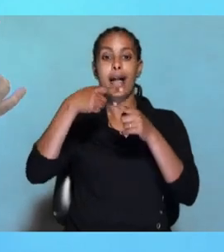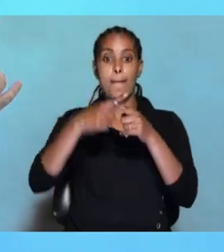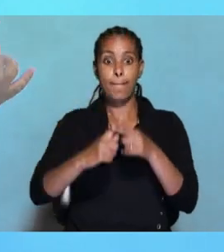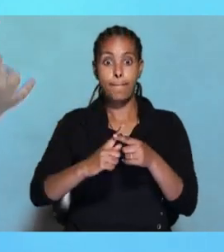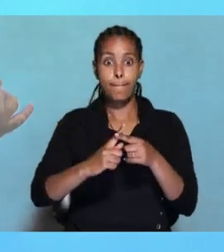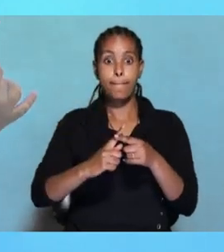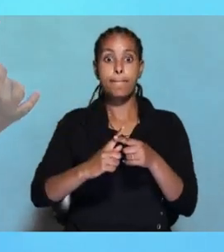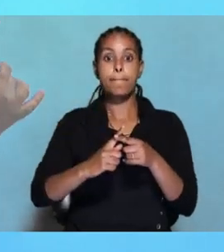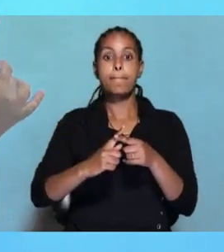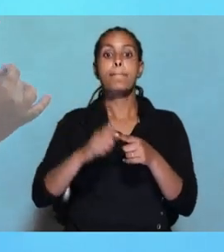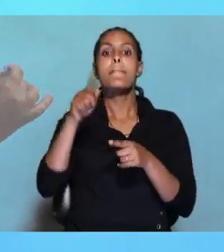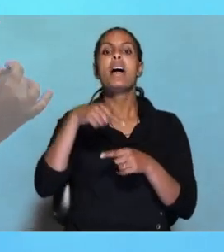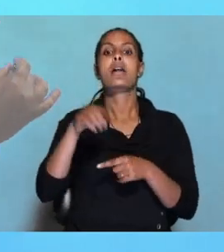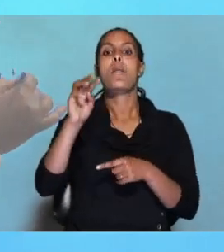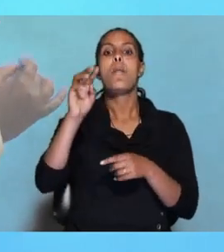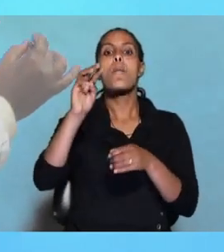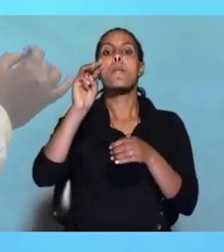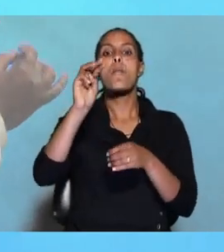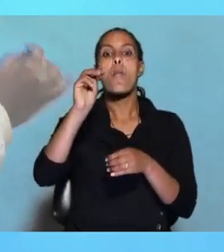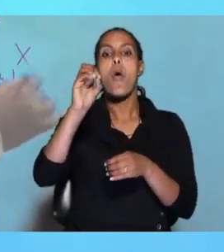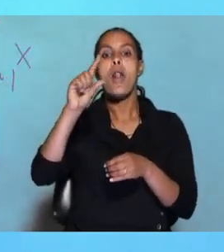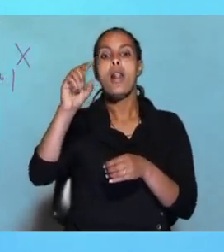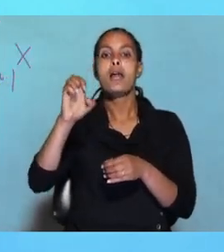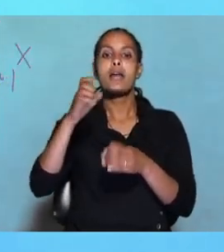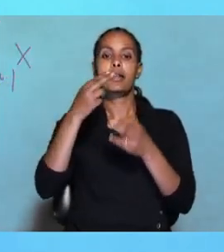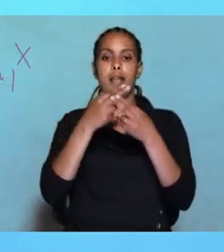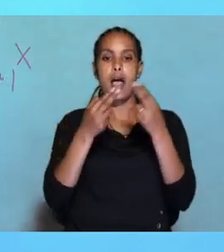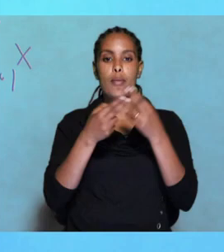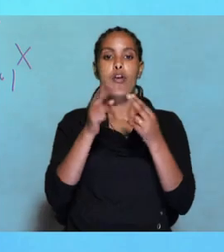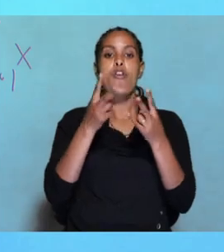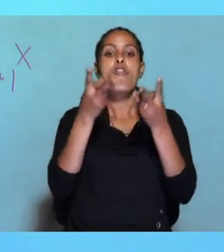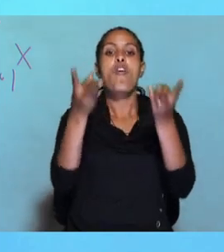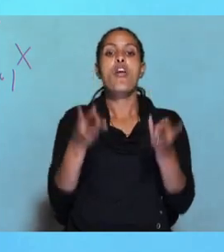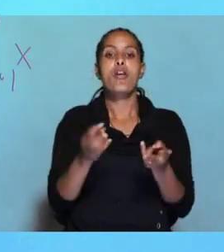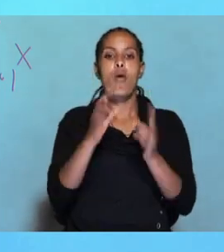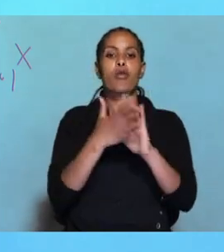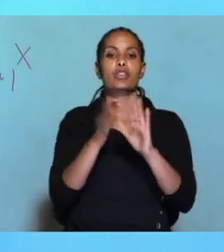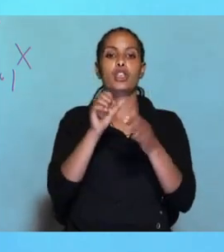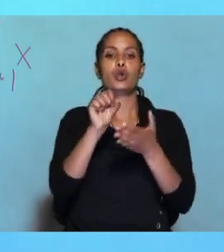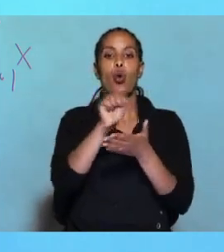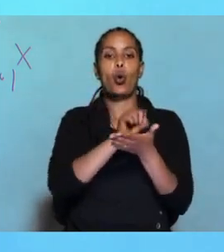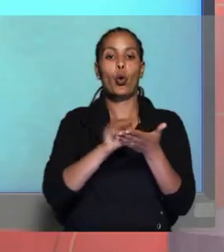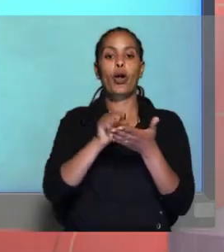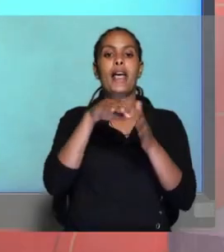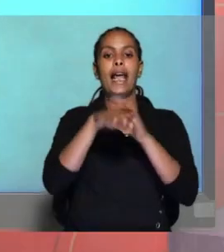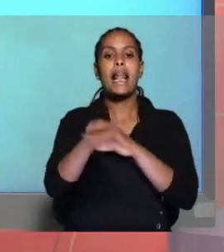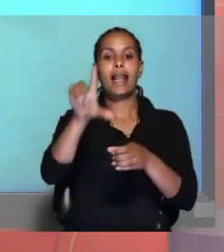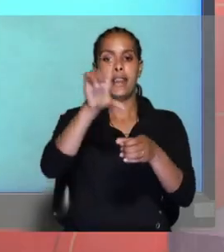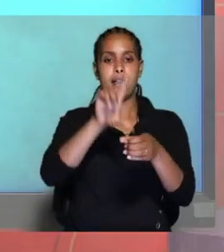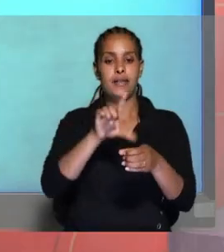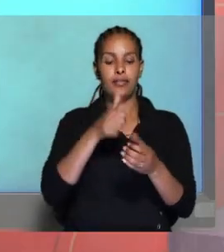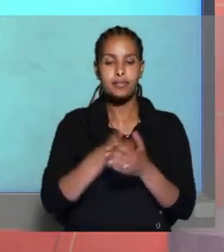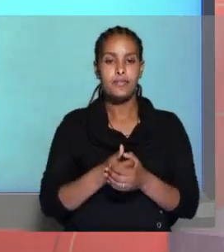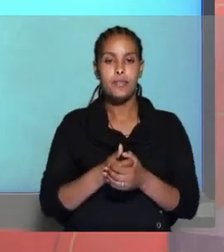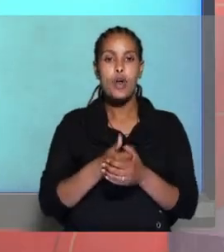142 gram per mole, times volume of the solution in liter.